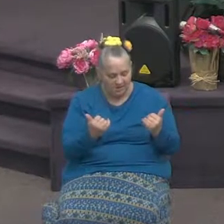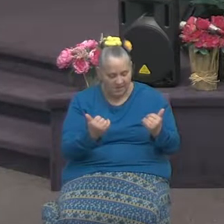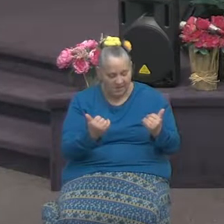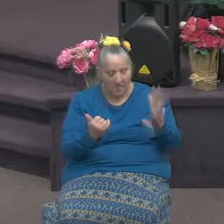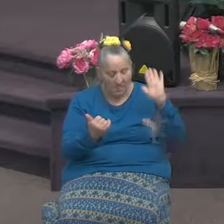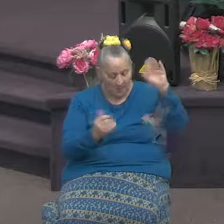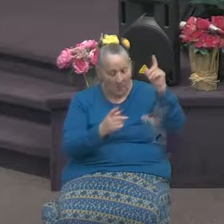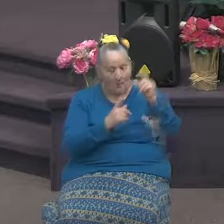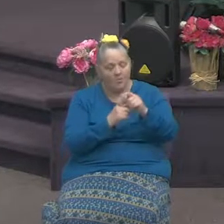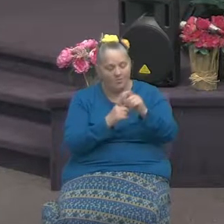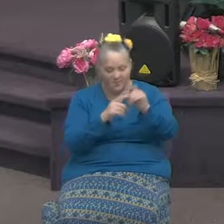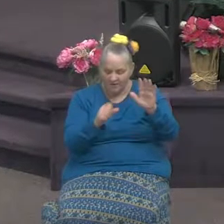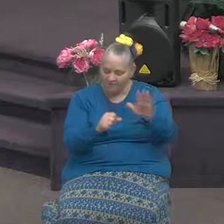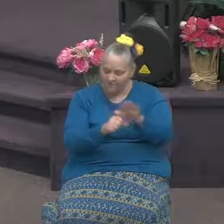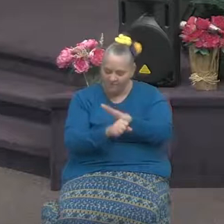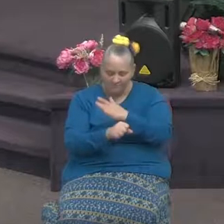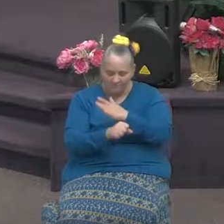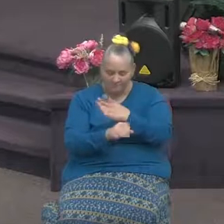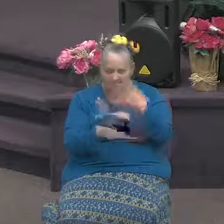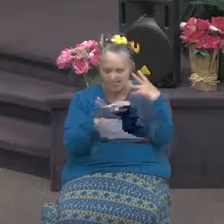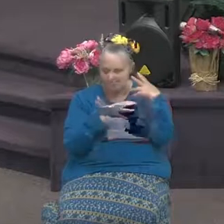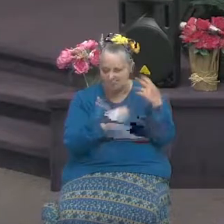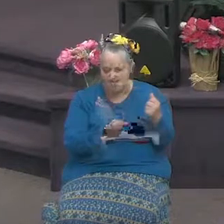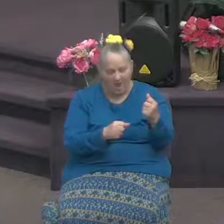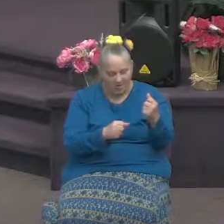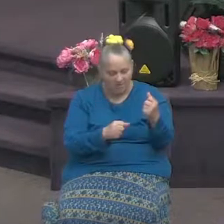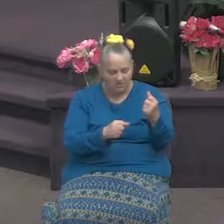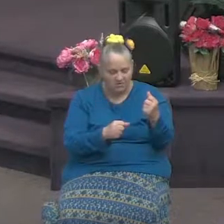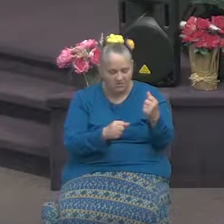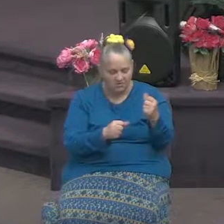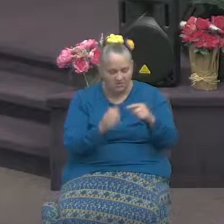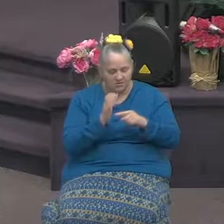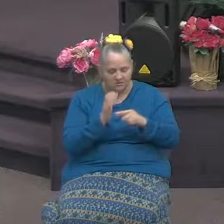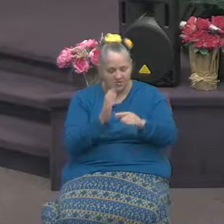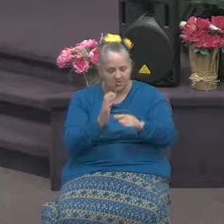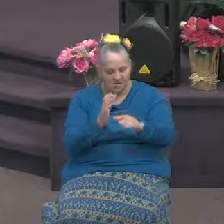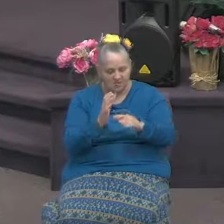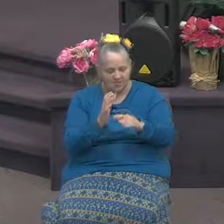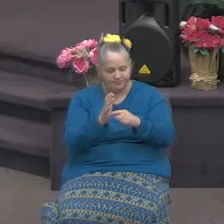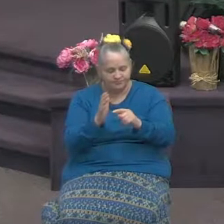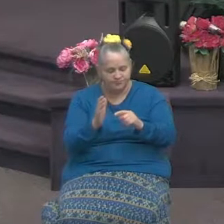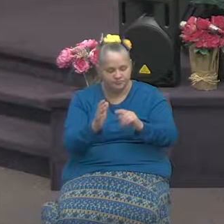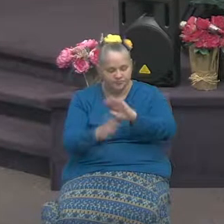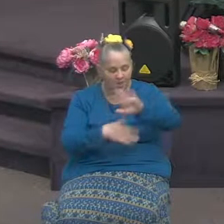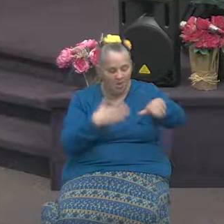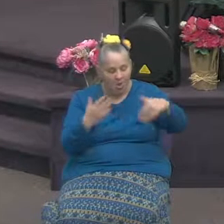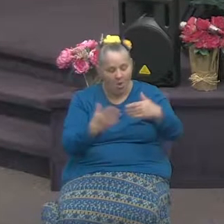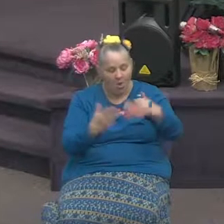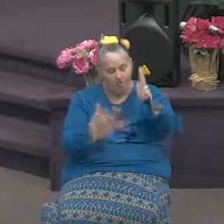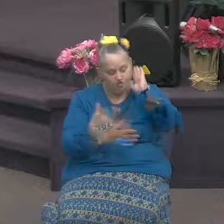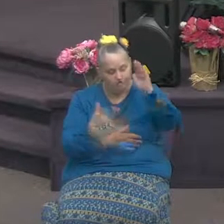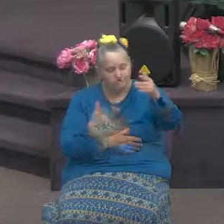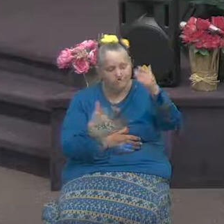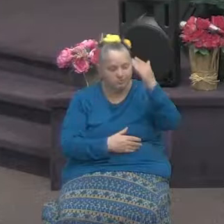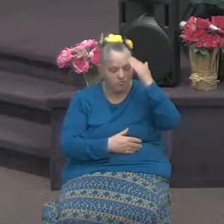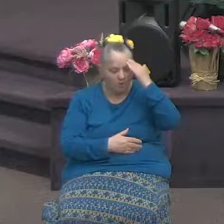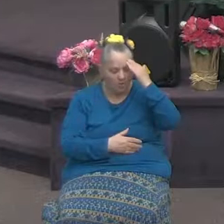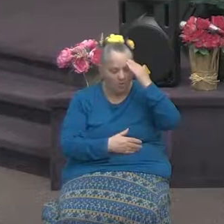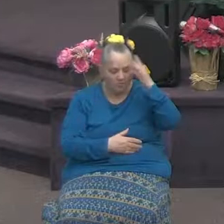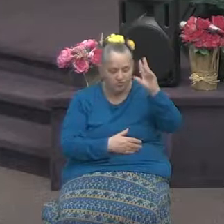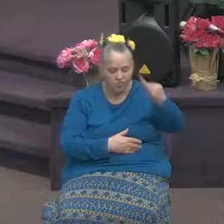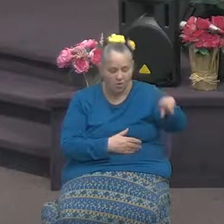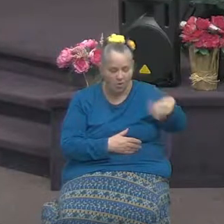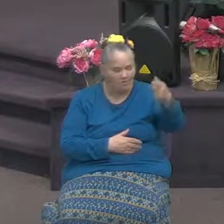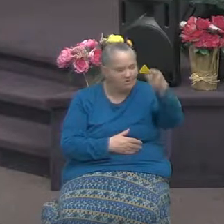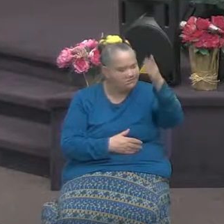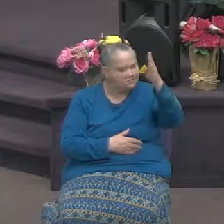your word would be fulfilled with power and demonstration, that all might know that there is no